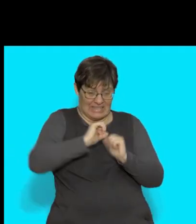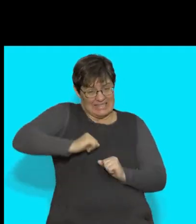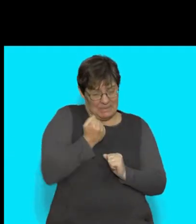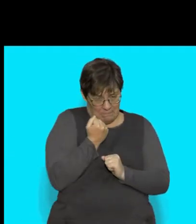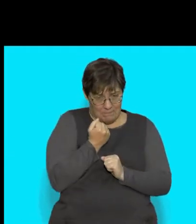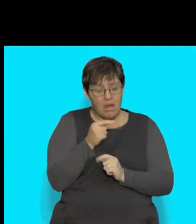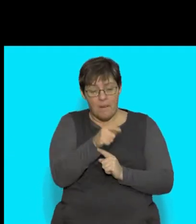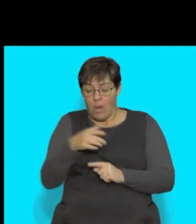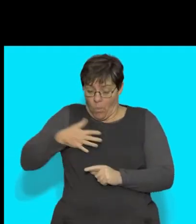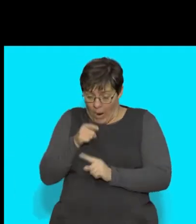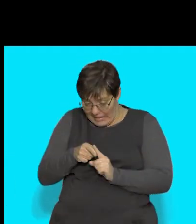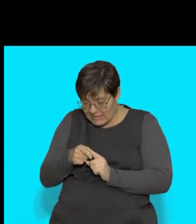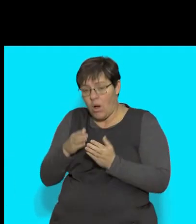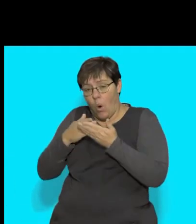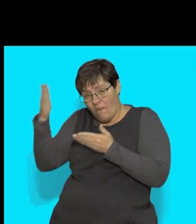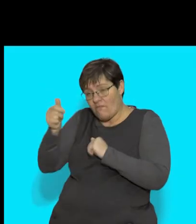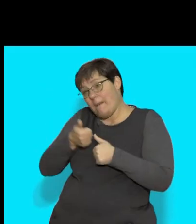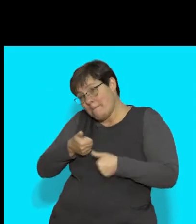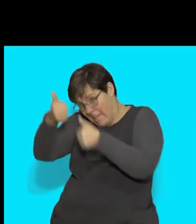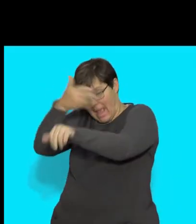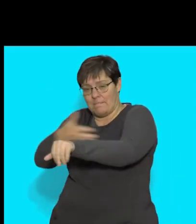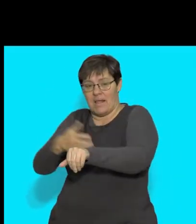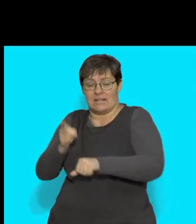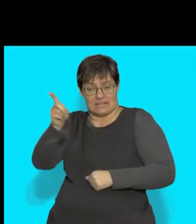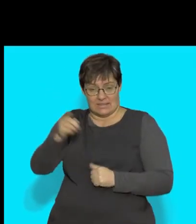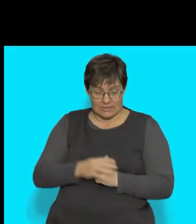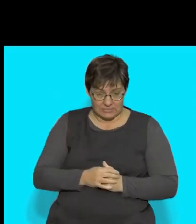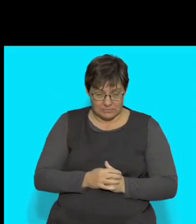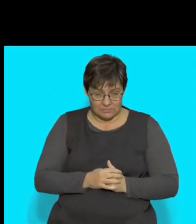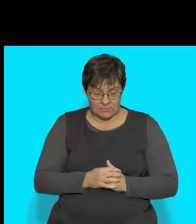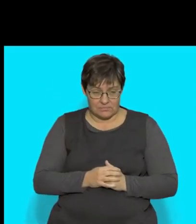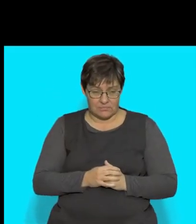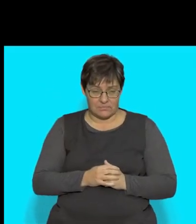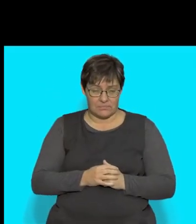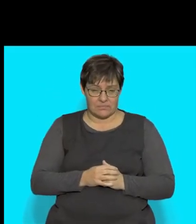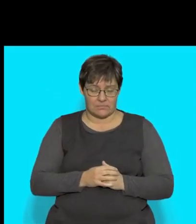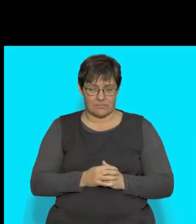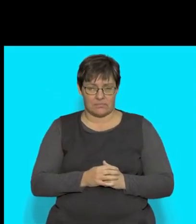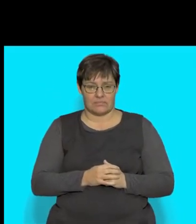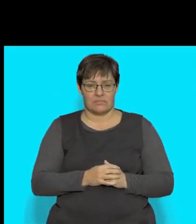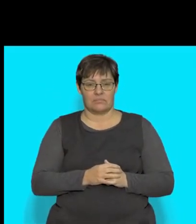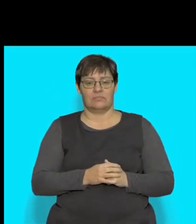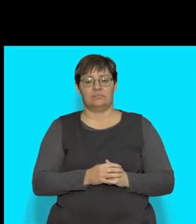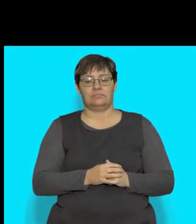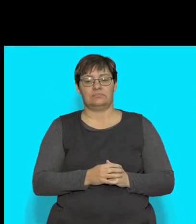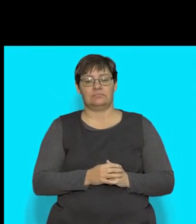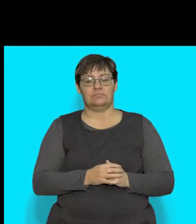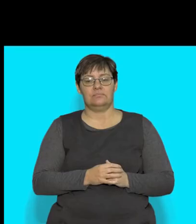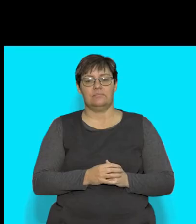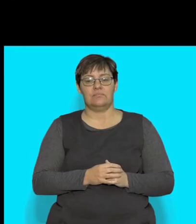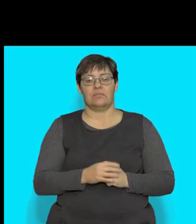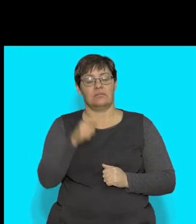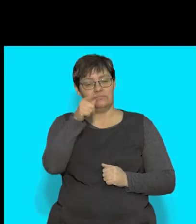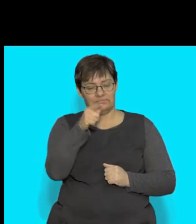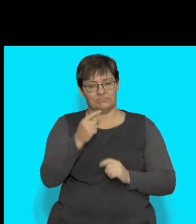Filtering means I keep in the kidney the bad stuff, and I want to, the stuff that I still need, I